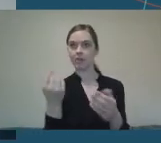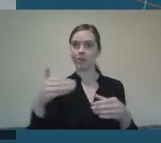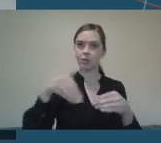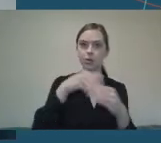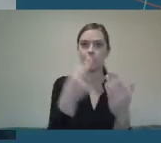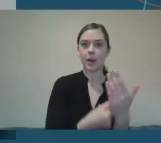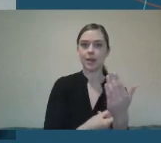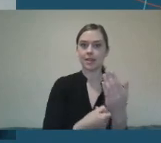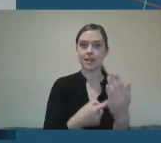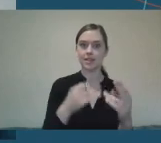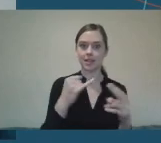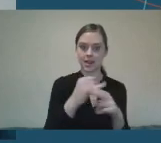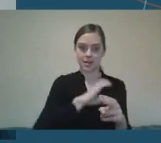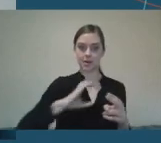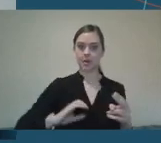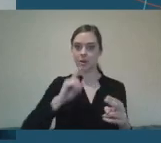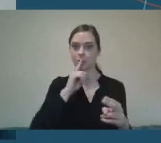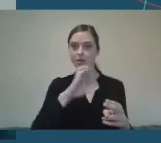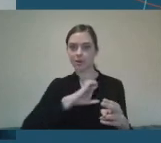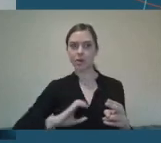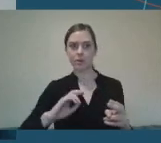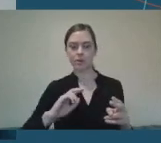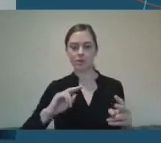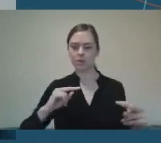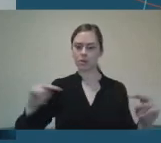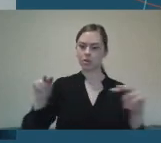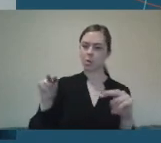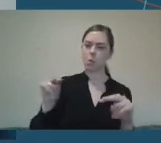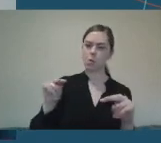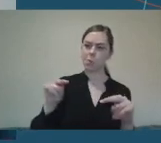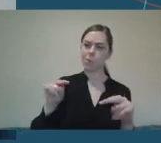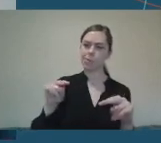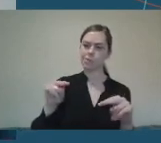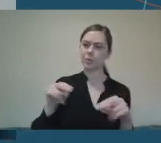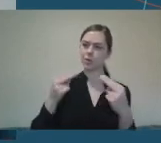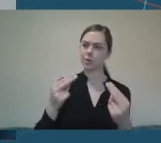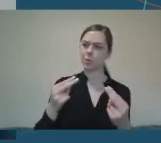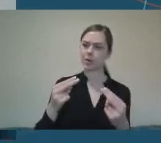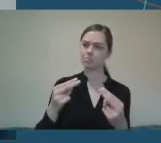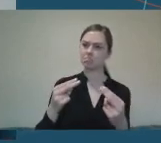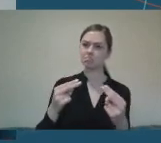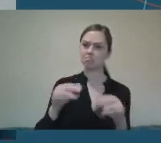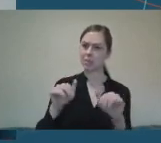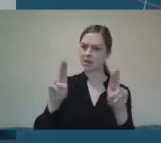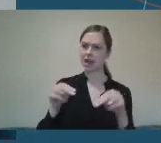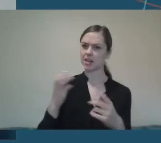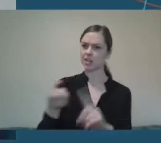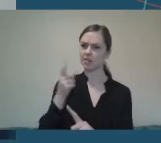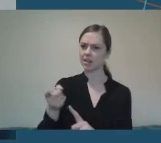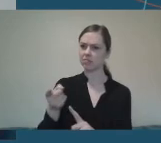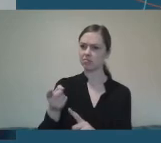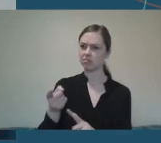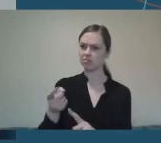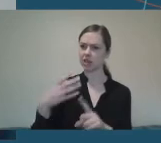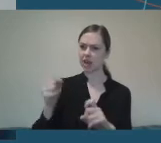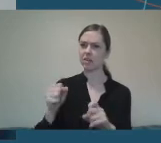club mark, clubs have started to really look at this area now and have really started to go, okay, we could be doing something around this. There's a